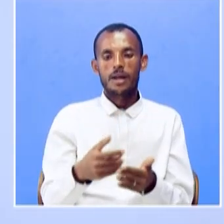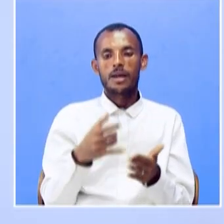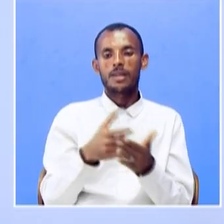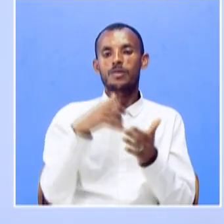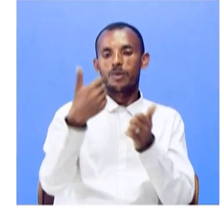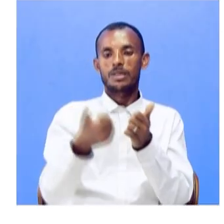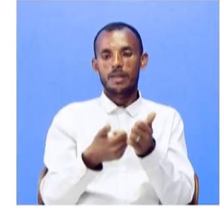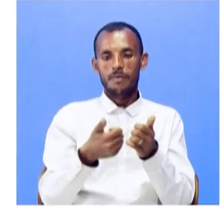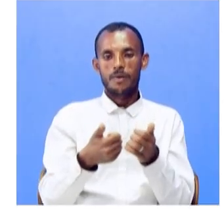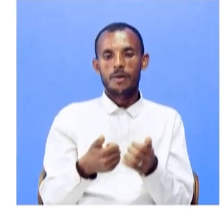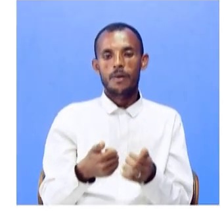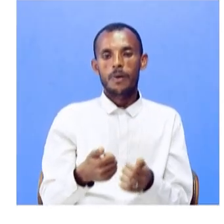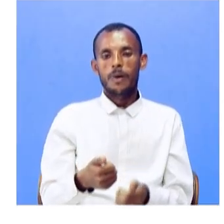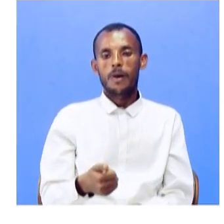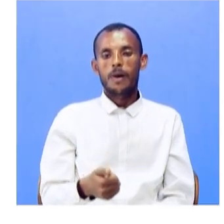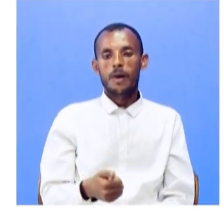consecutive angles